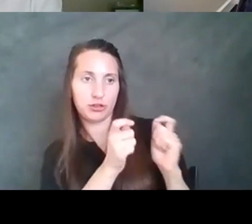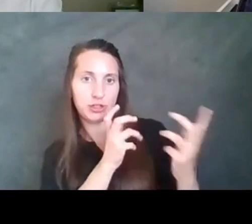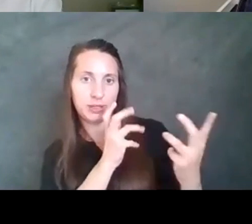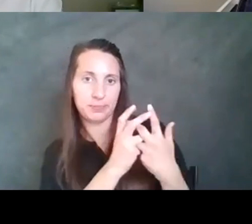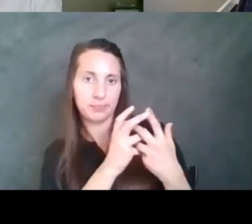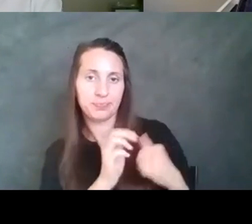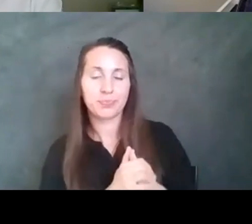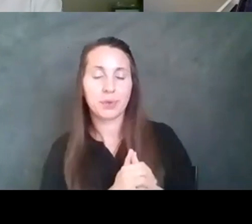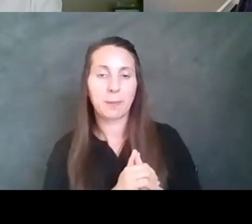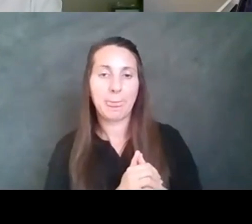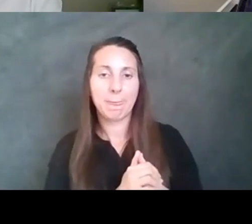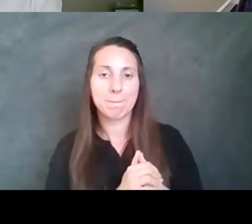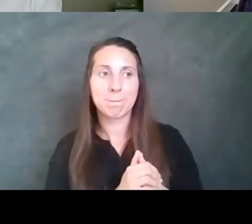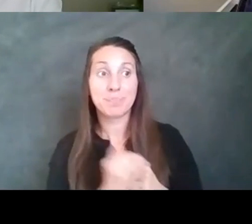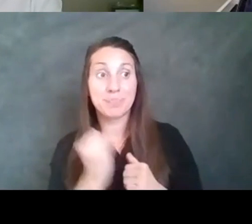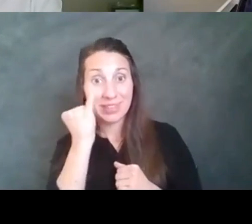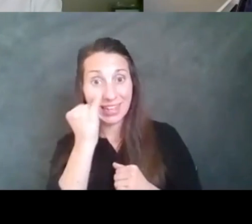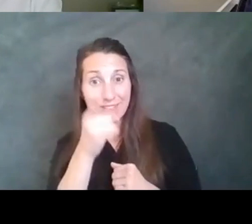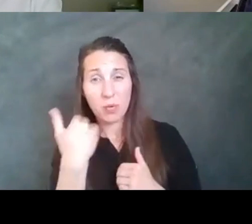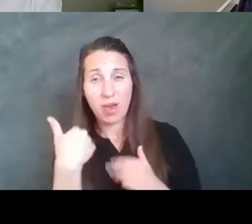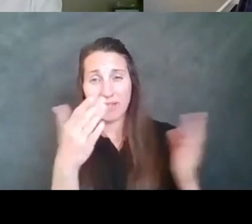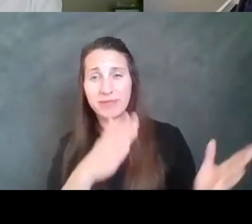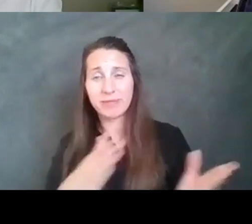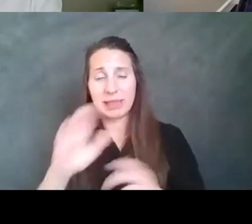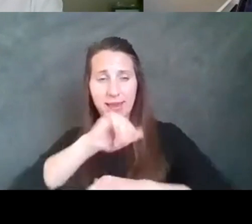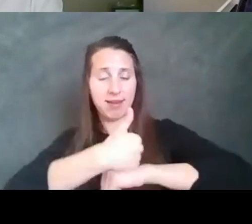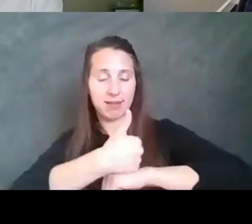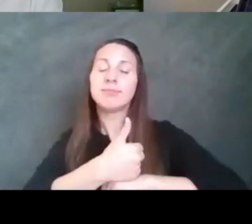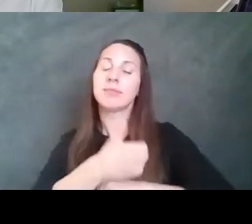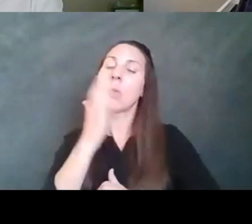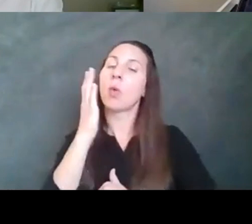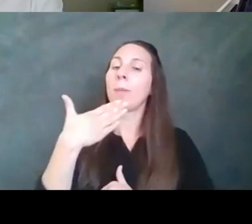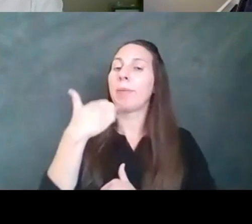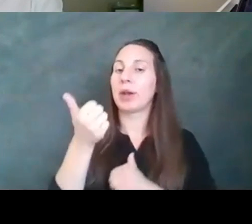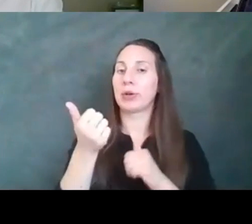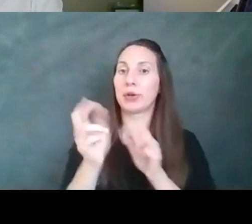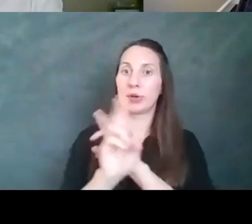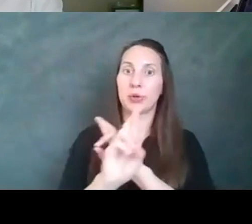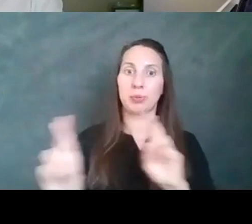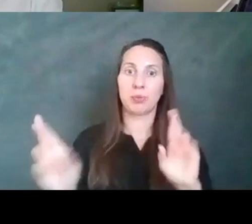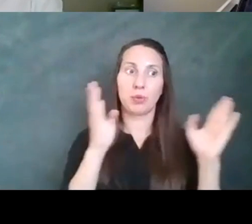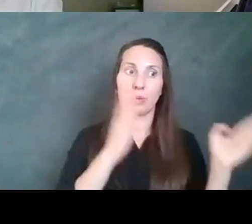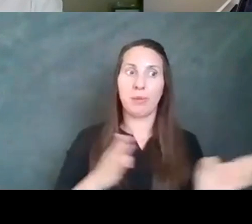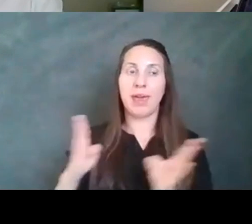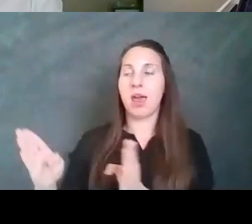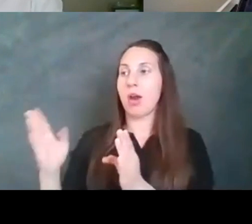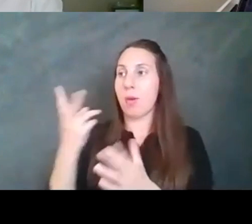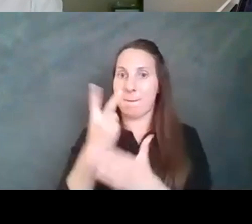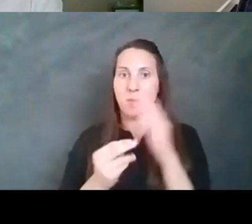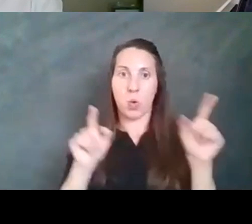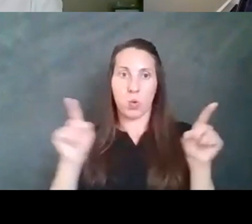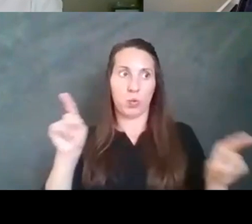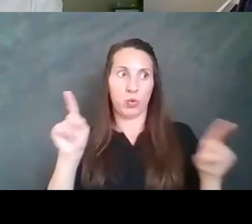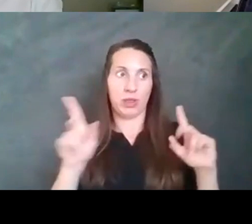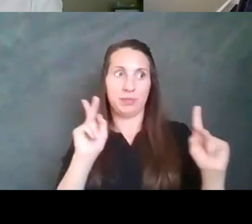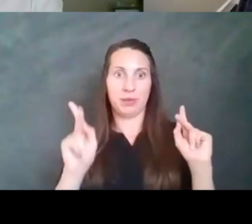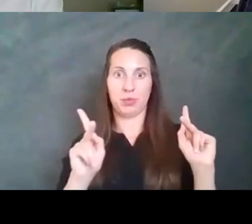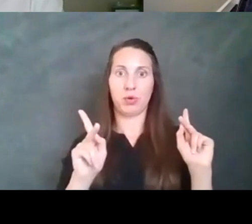having that will better prepare both sides to go through the process with a lot less confusion.